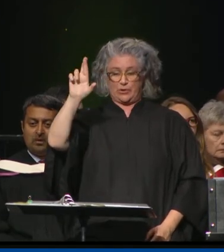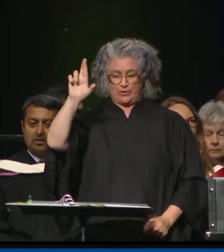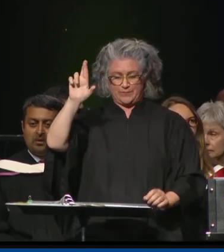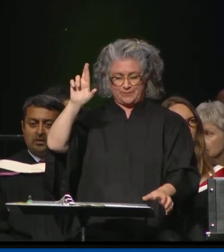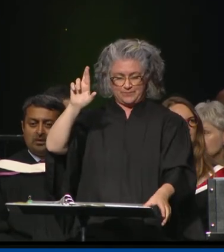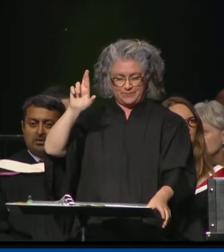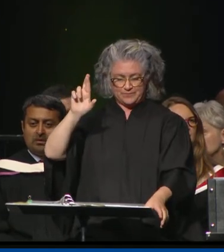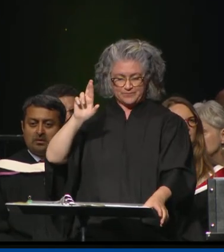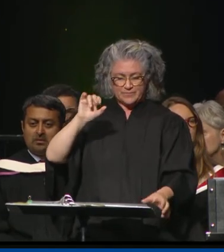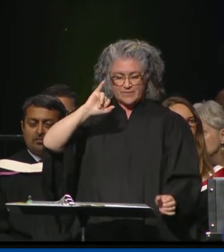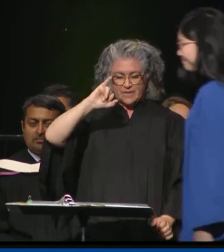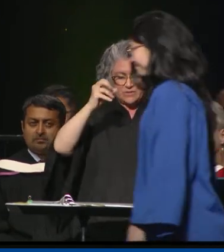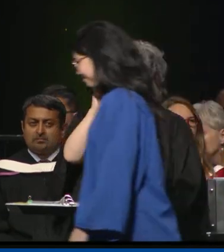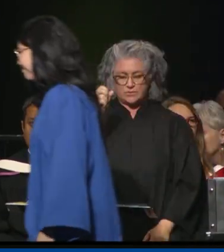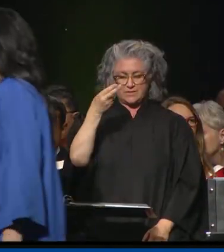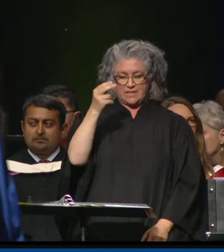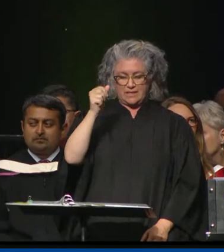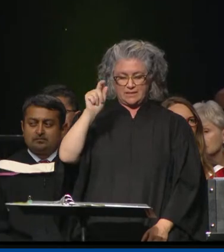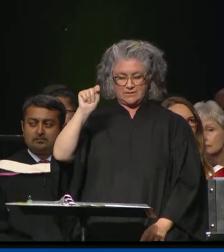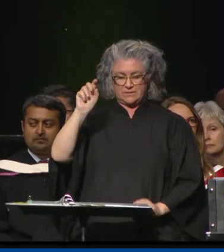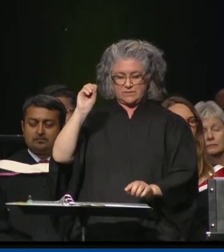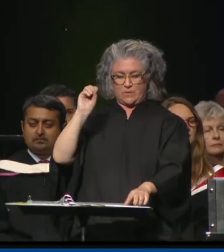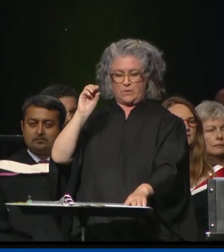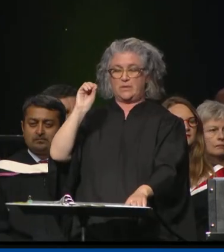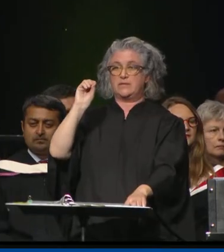Josa Soto.